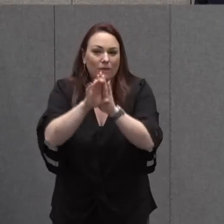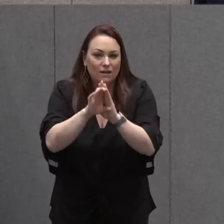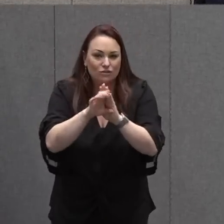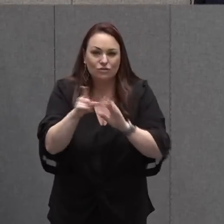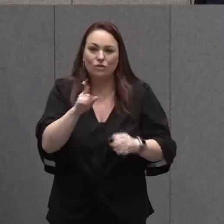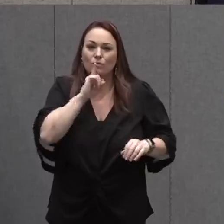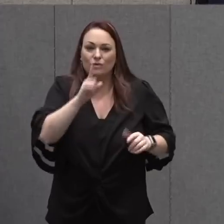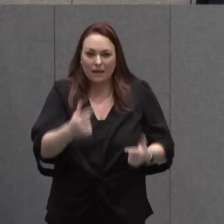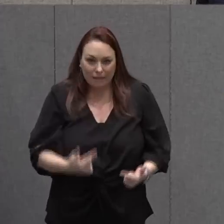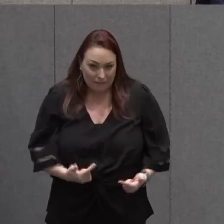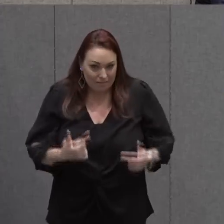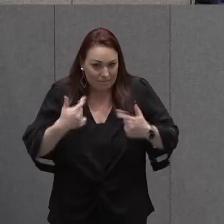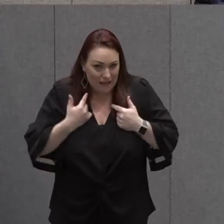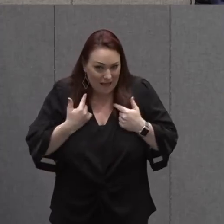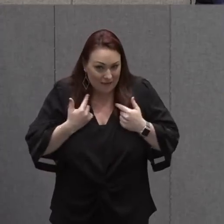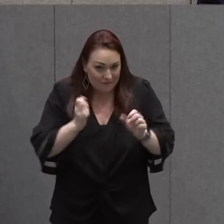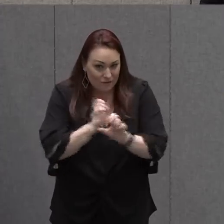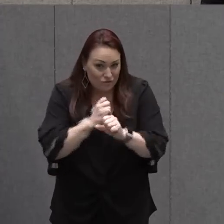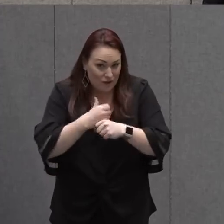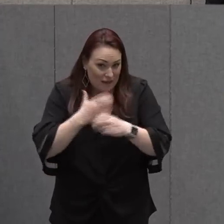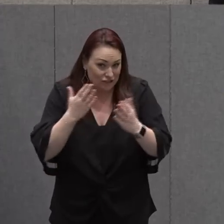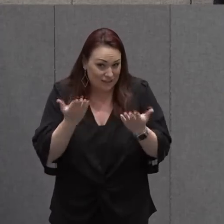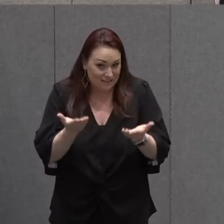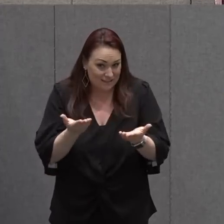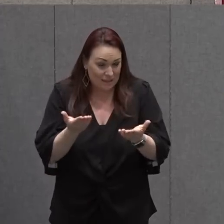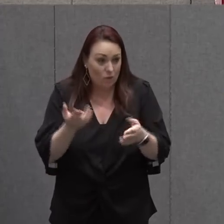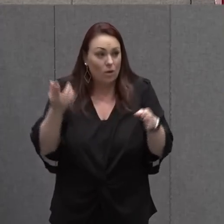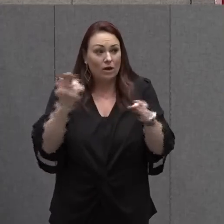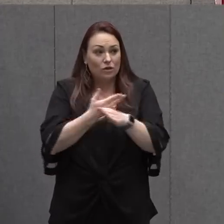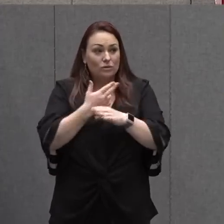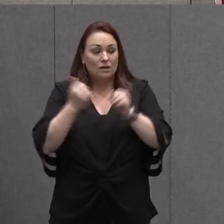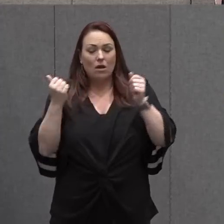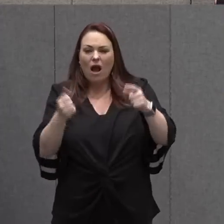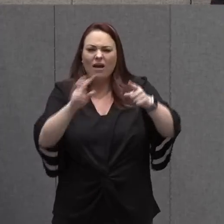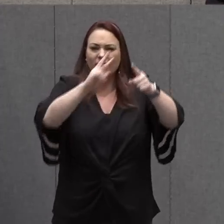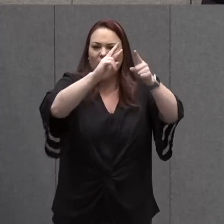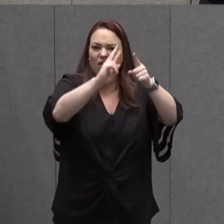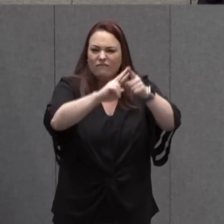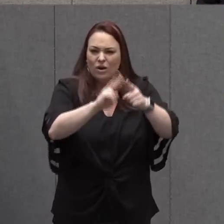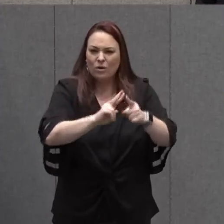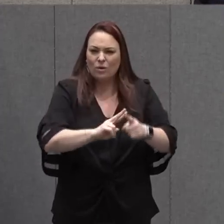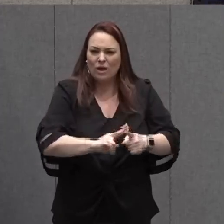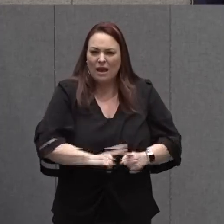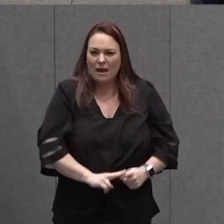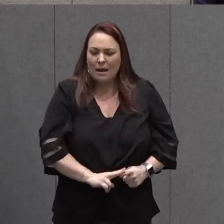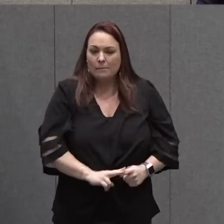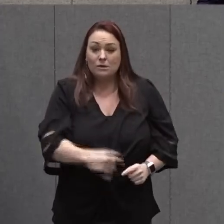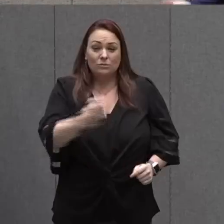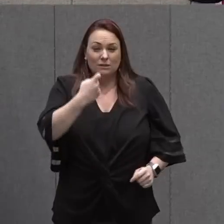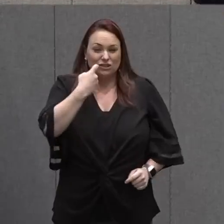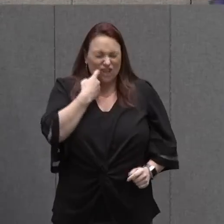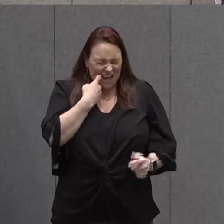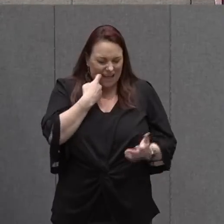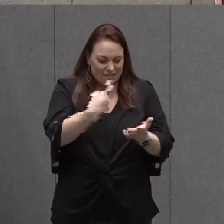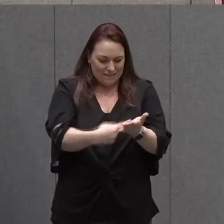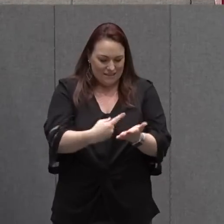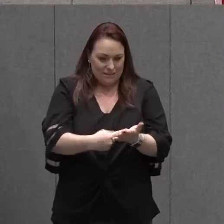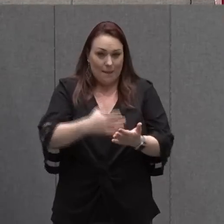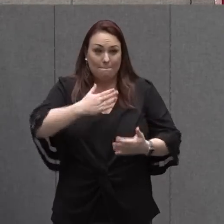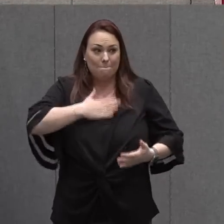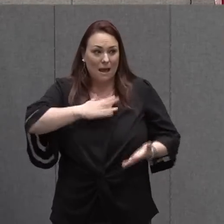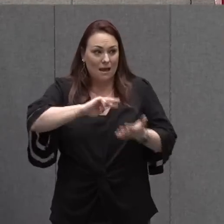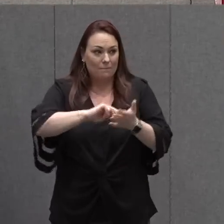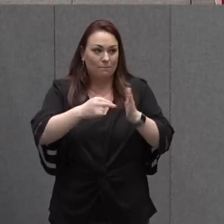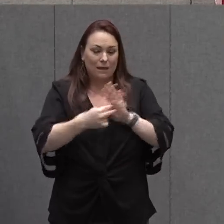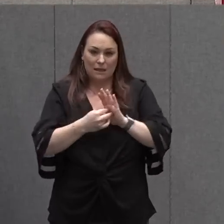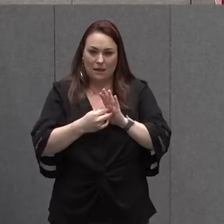life creations? Well, using all of our vocabulary words that we just discussed, I will share with you my meaning,